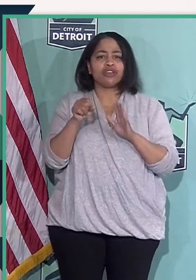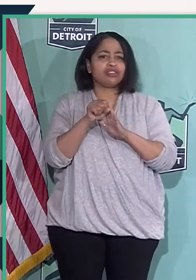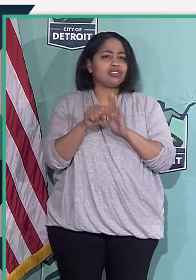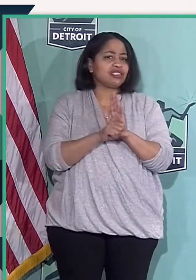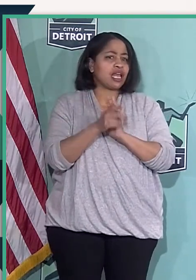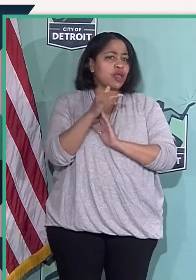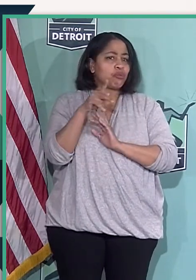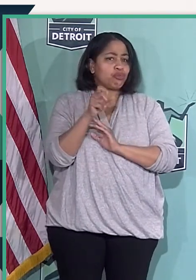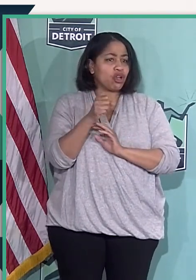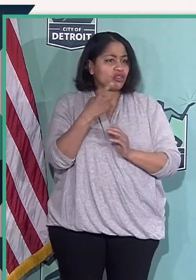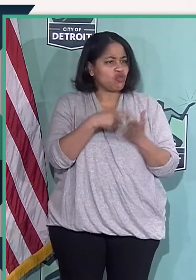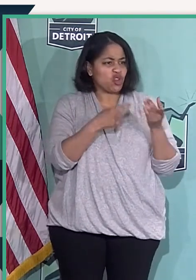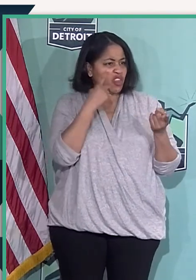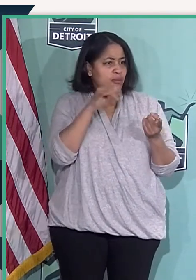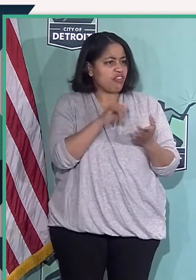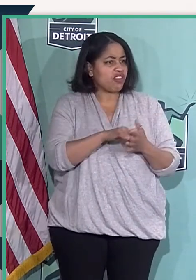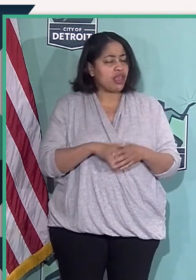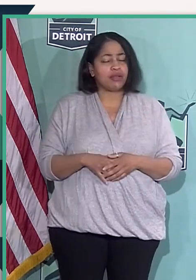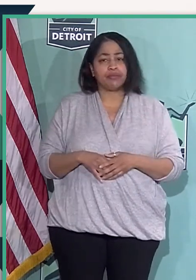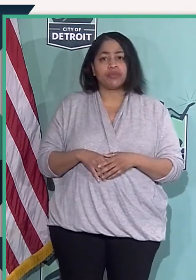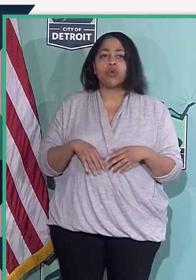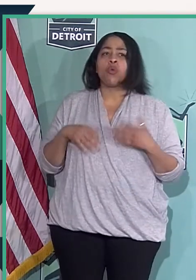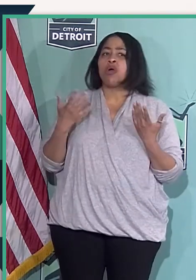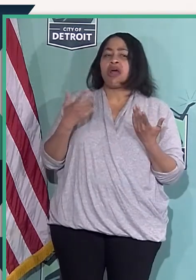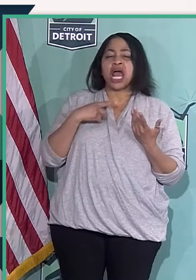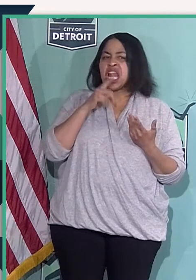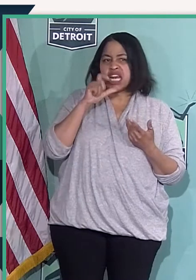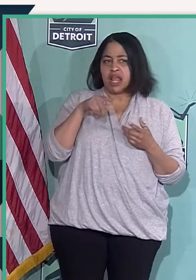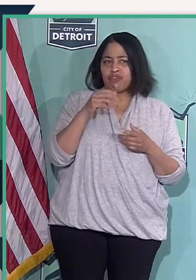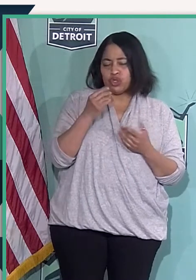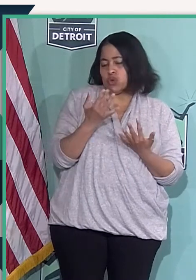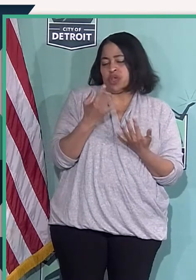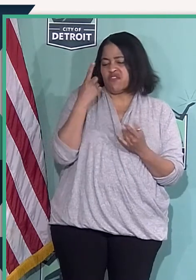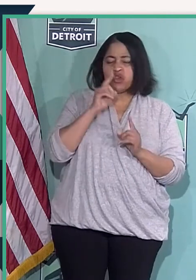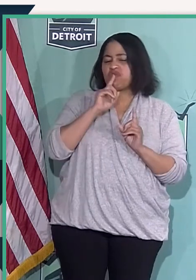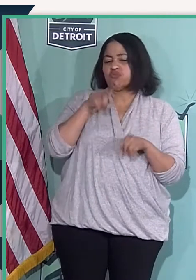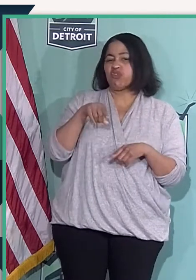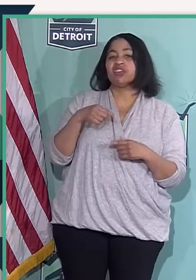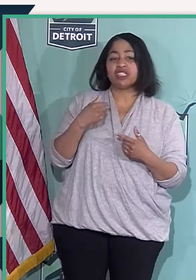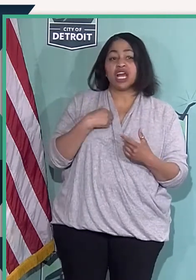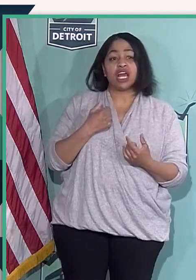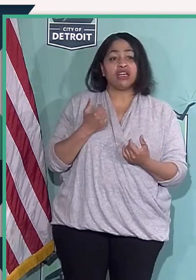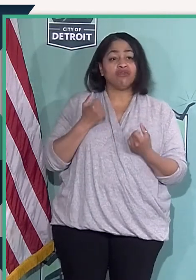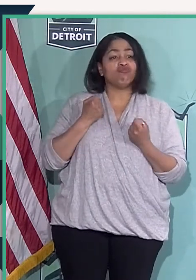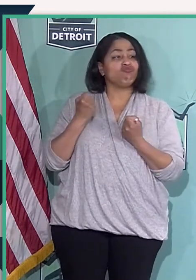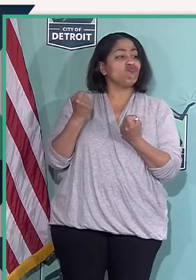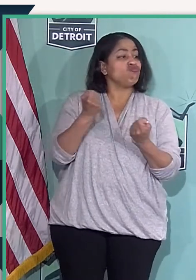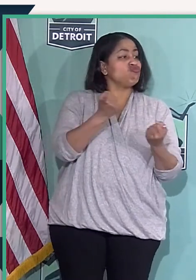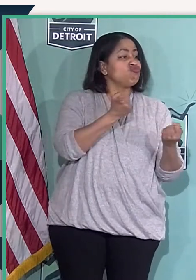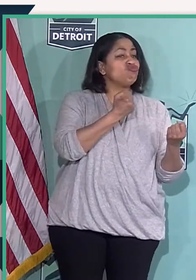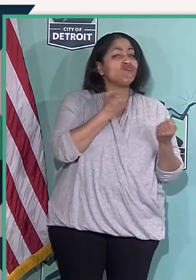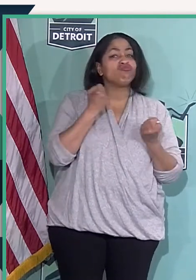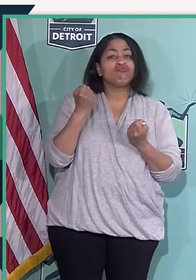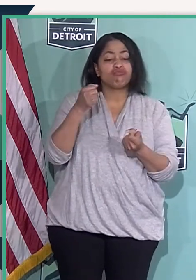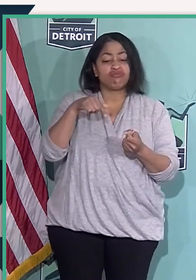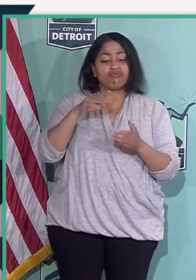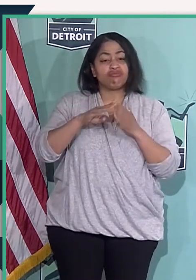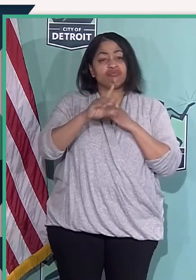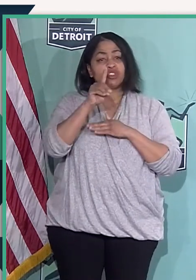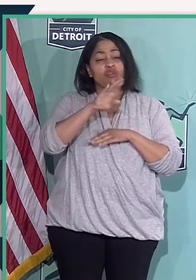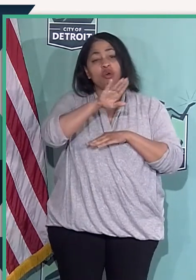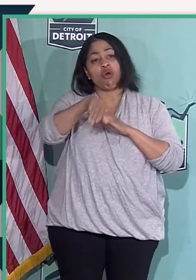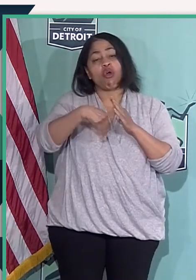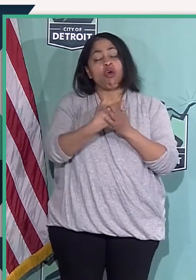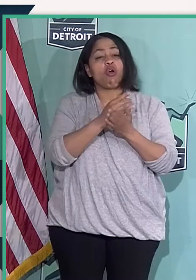had any thoughts on that. Yeah, well, I didn't have to wait for reports. I drove this city all weekend.